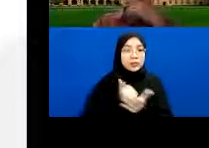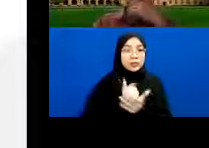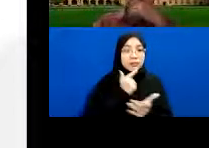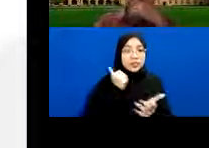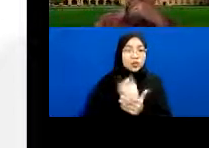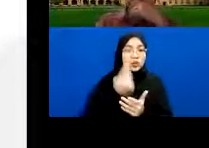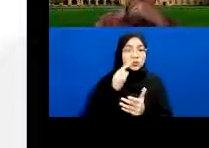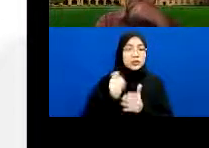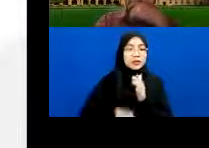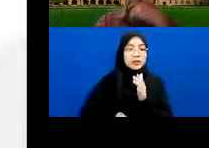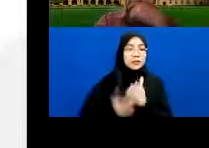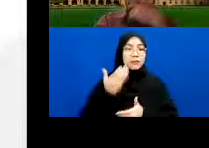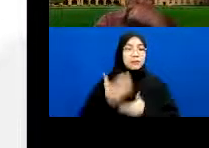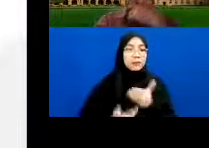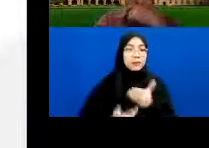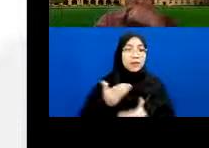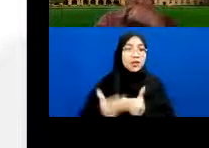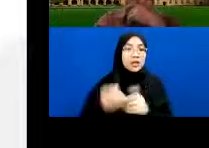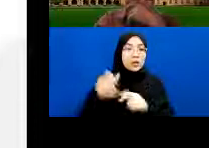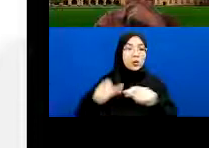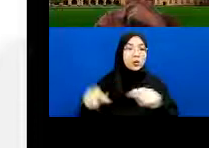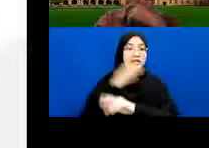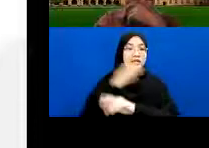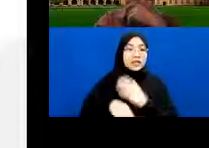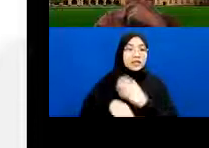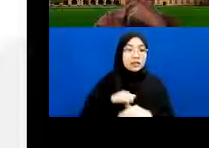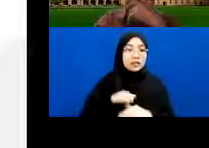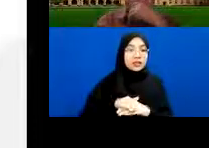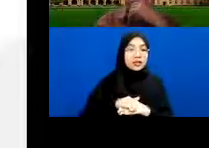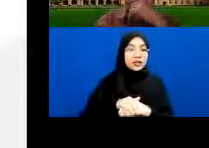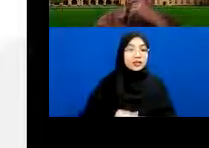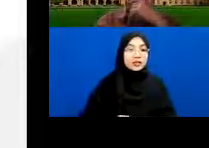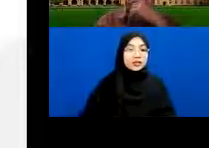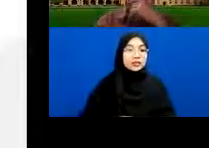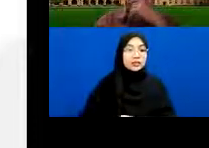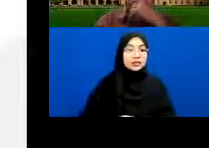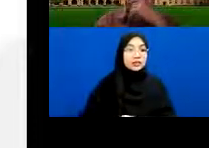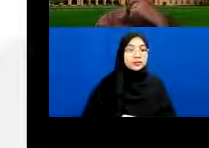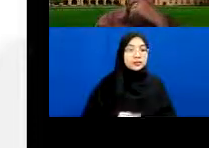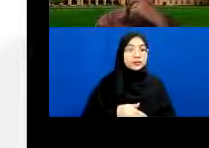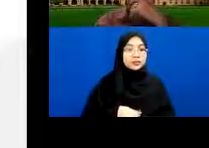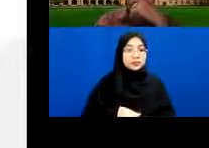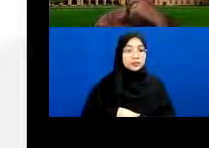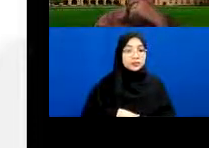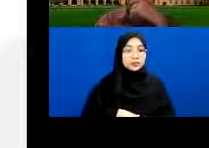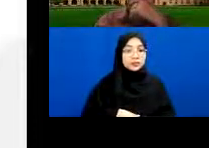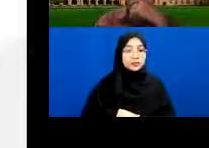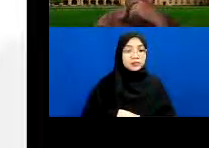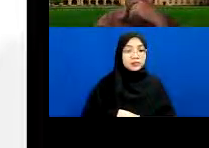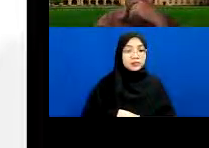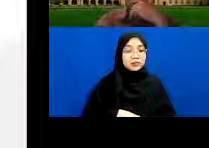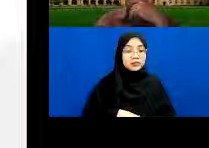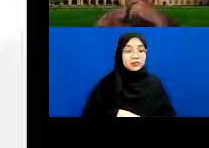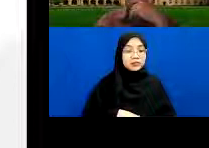community participation. Improving the education sector is seen to be necessary as the number of children with disabilities attending school